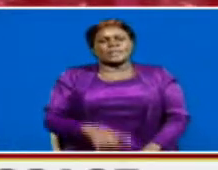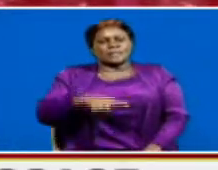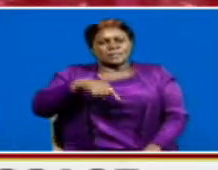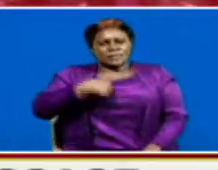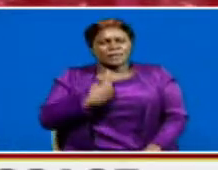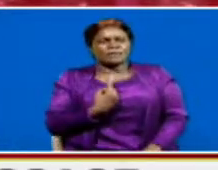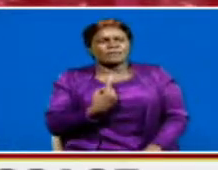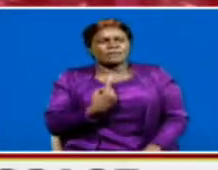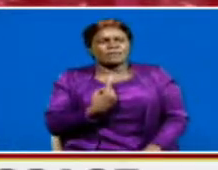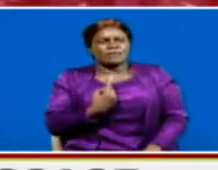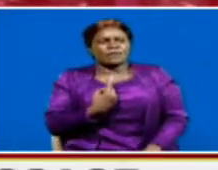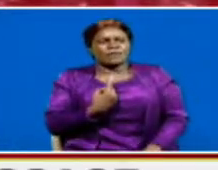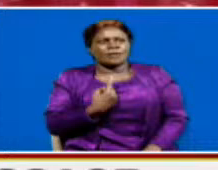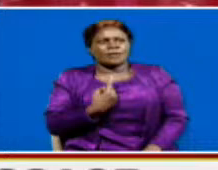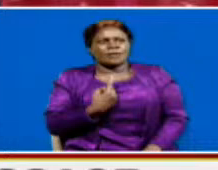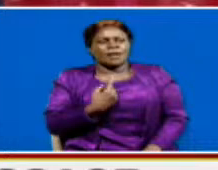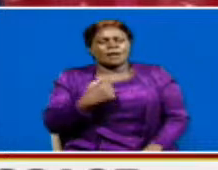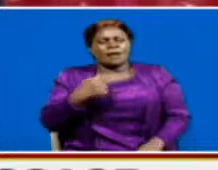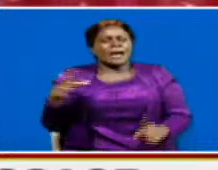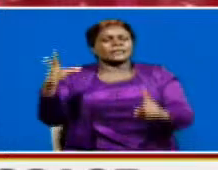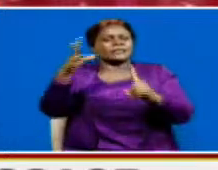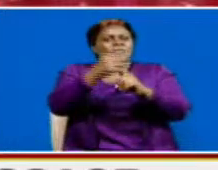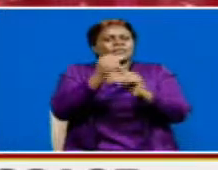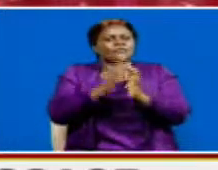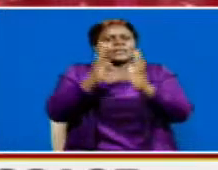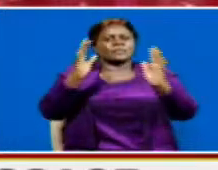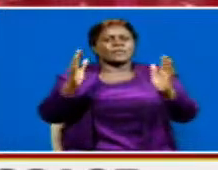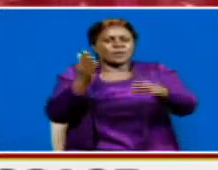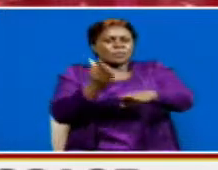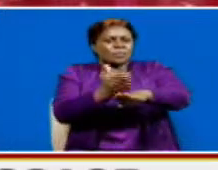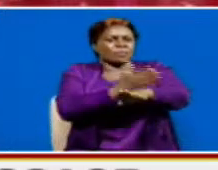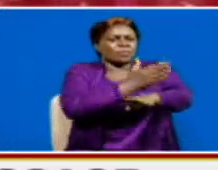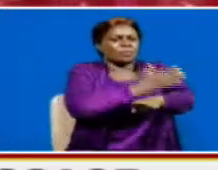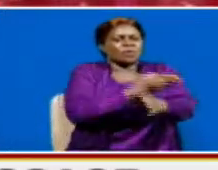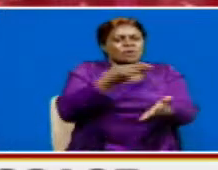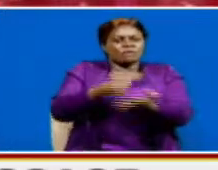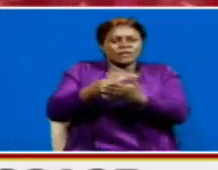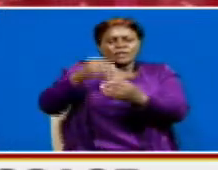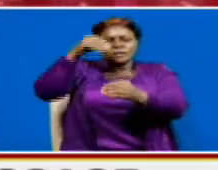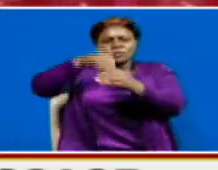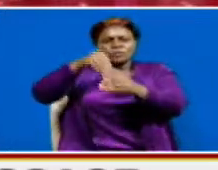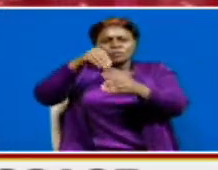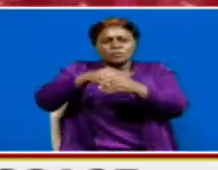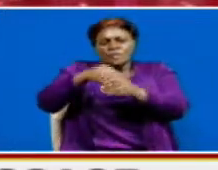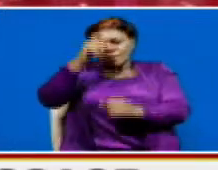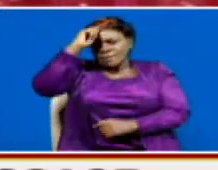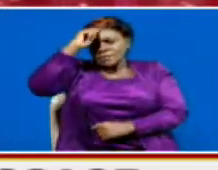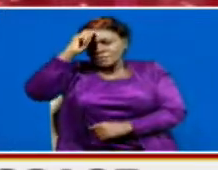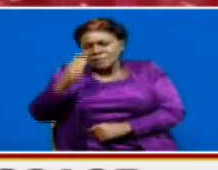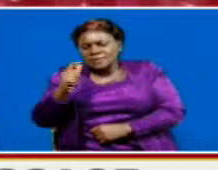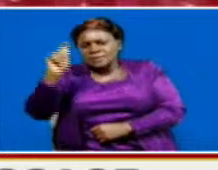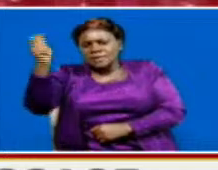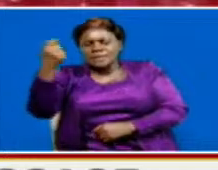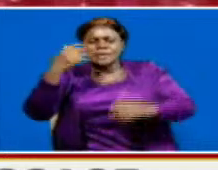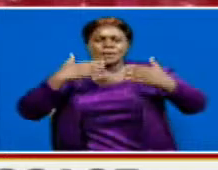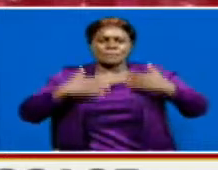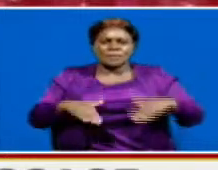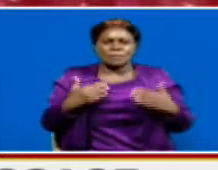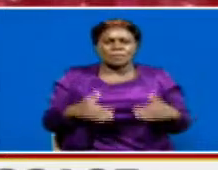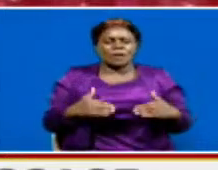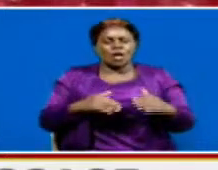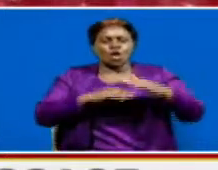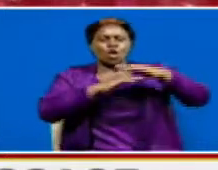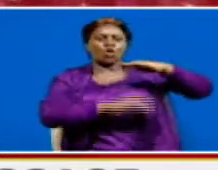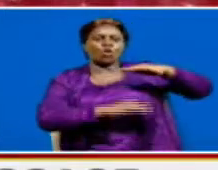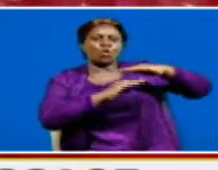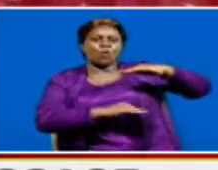equally made immense progress in promoting financial inclusion and dignity of Kenyans at the